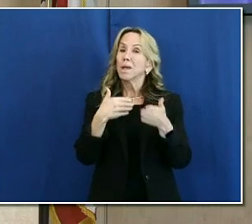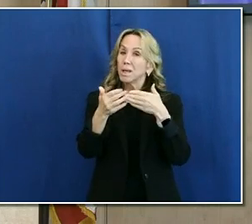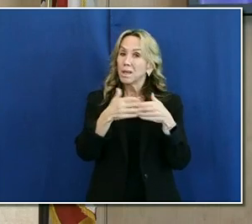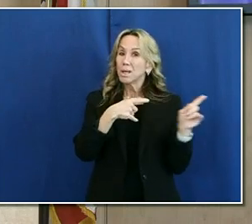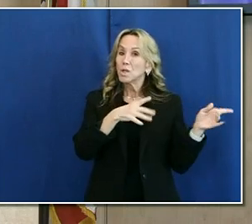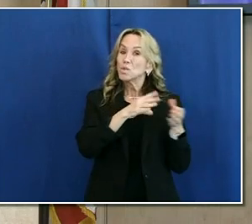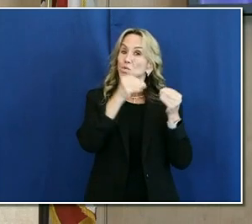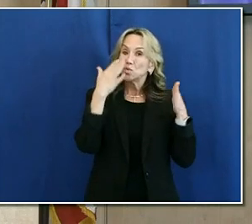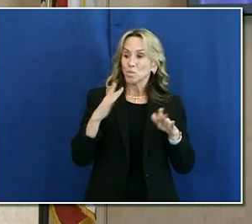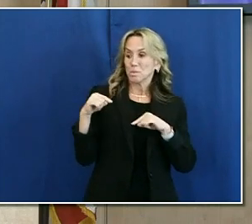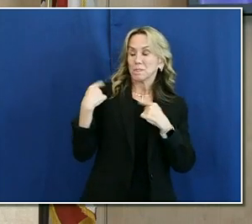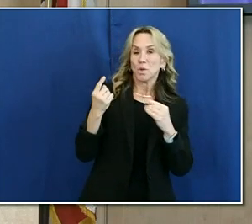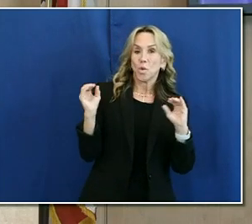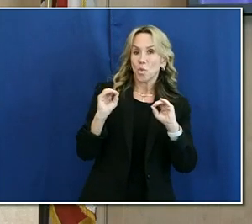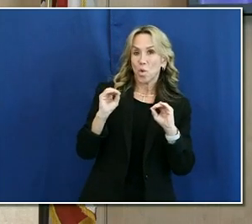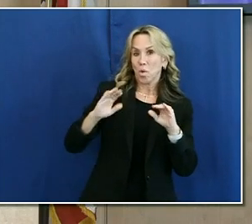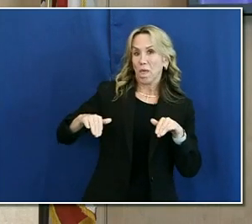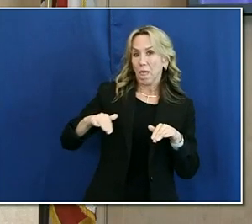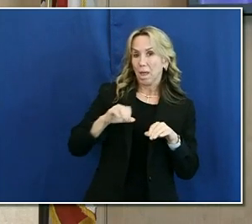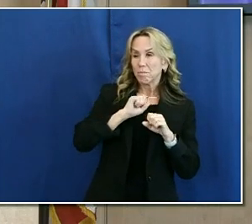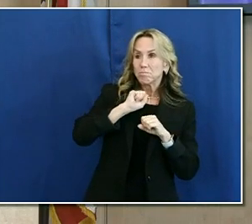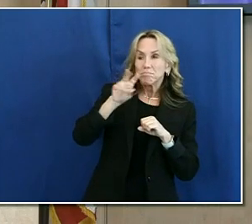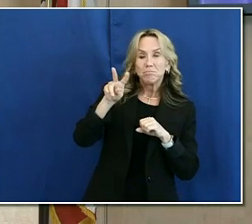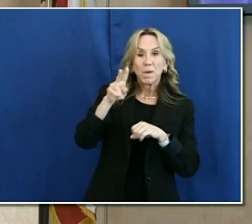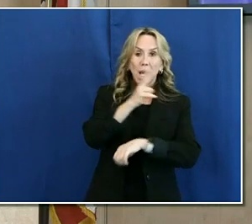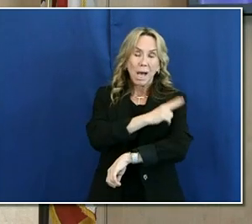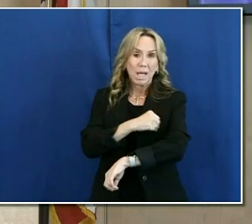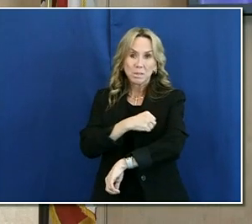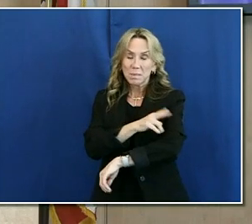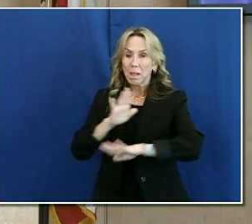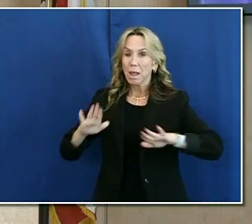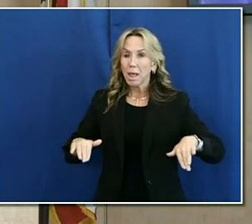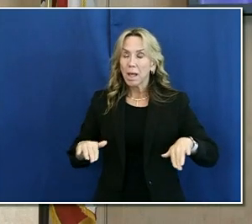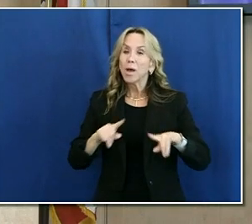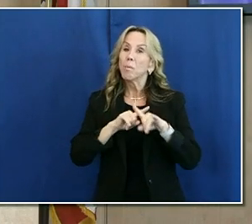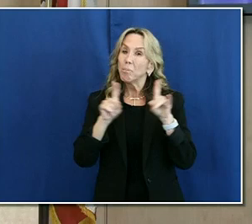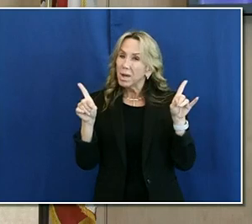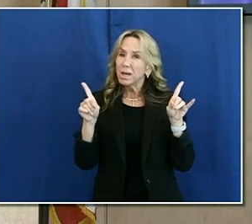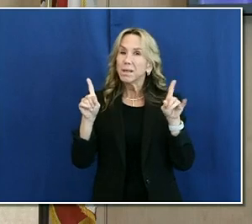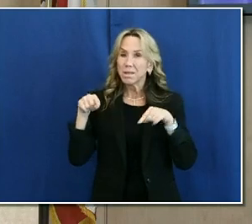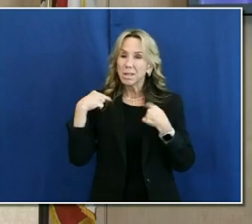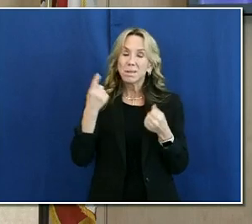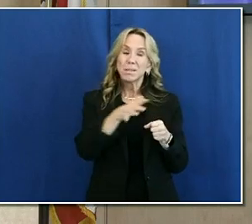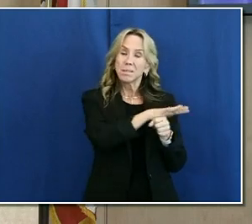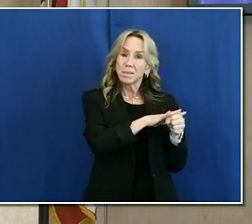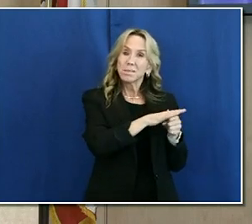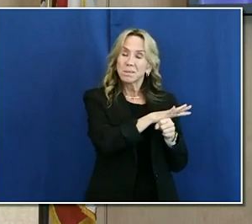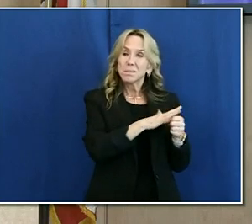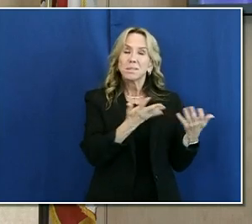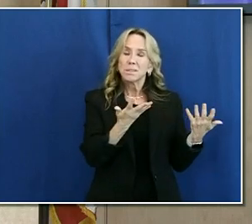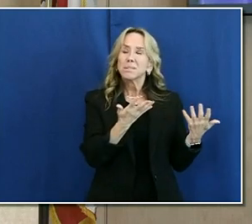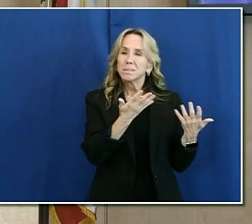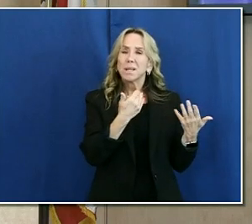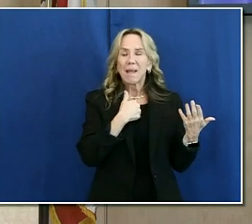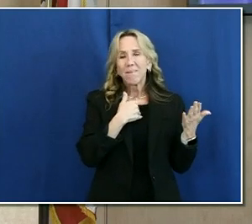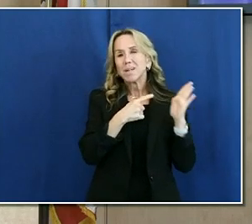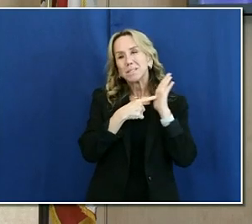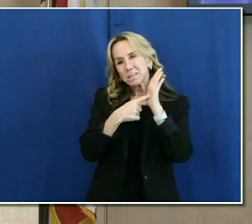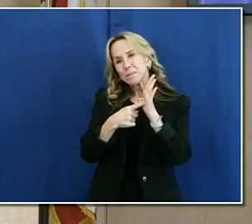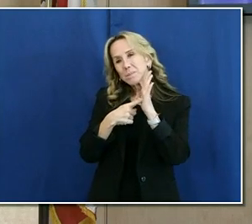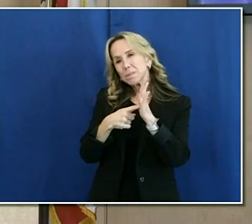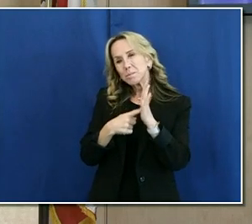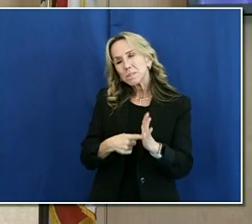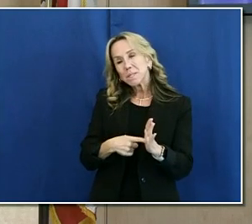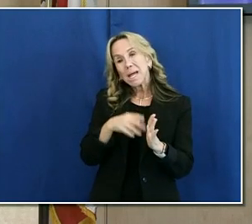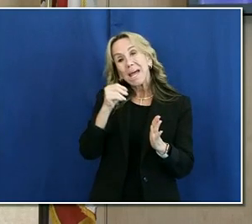students with COVID, the great majority of the ones we have identified so far actually have had symptoms. And for the